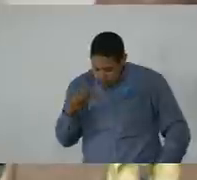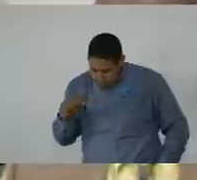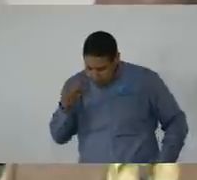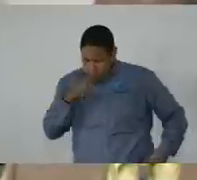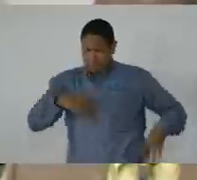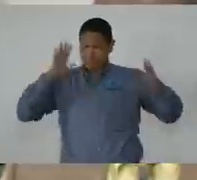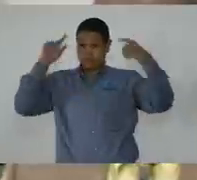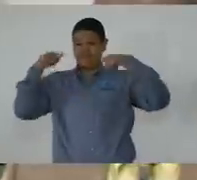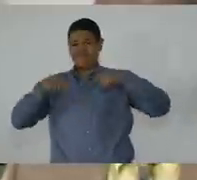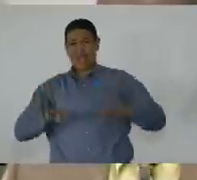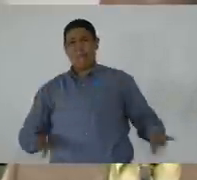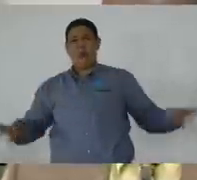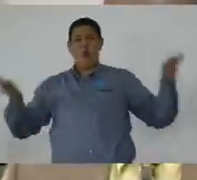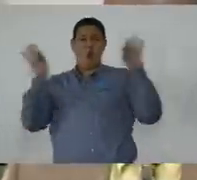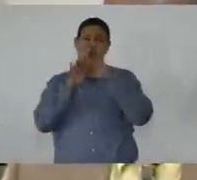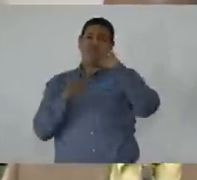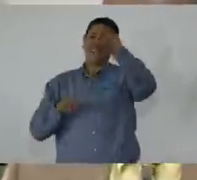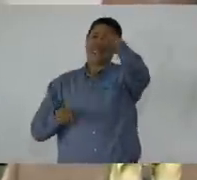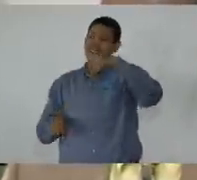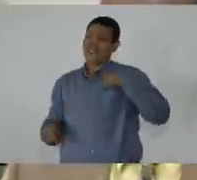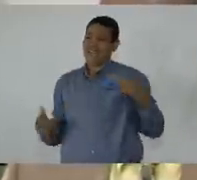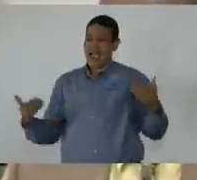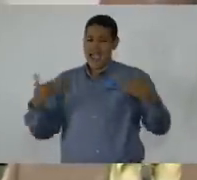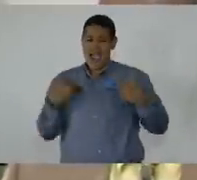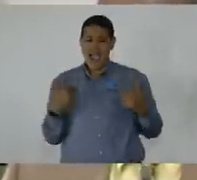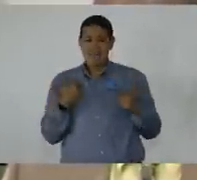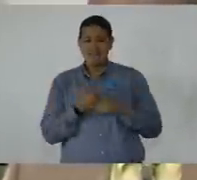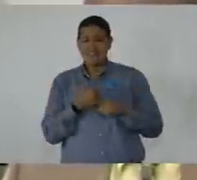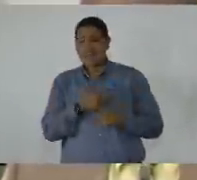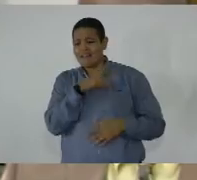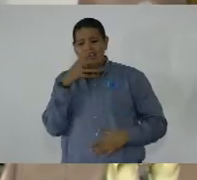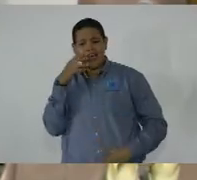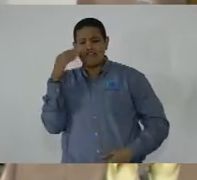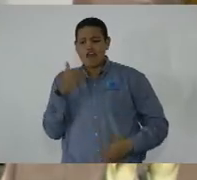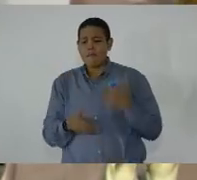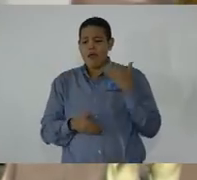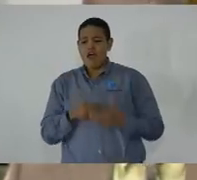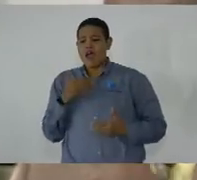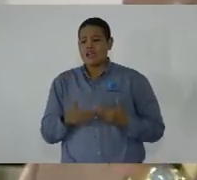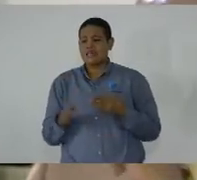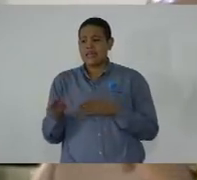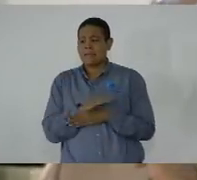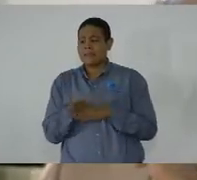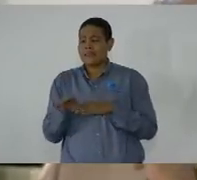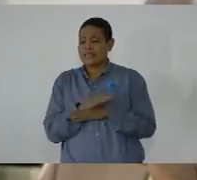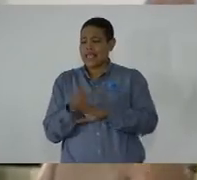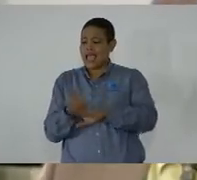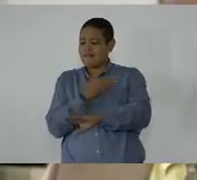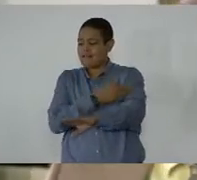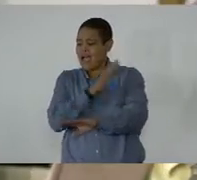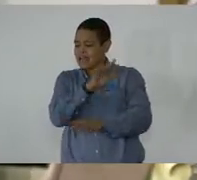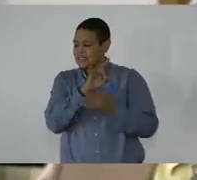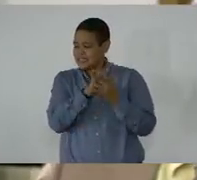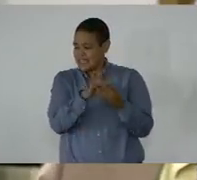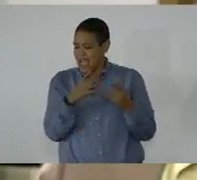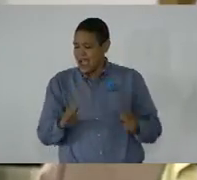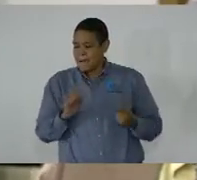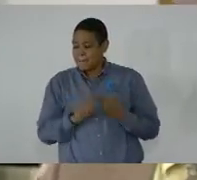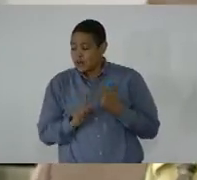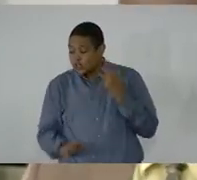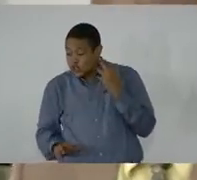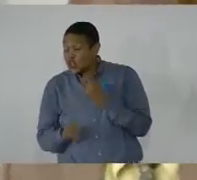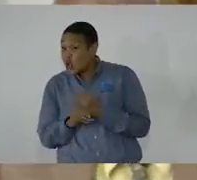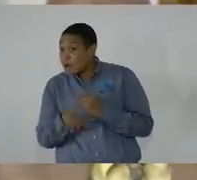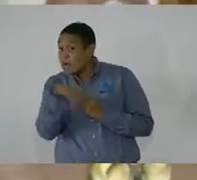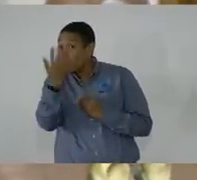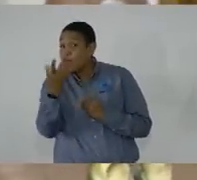is critical for us to have the agro-processing businesses being advanced. and for us to supplement